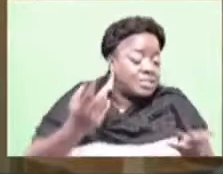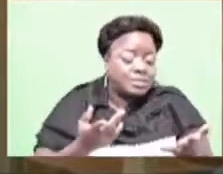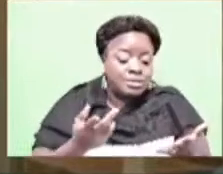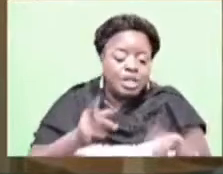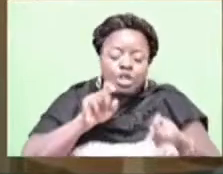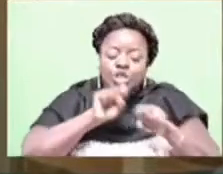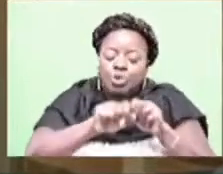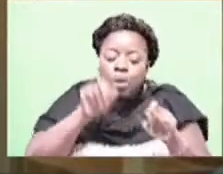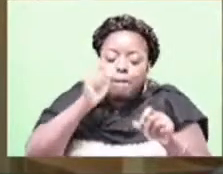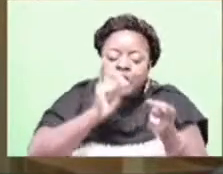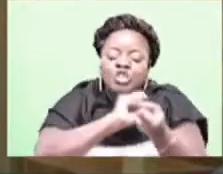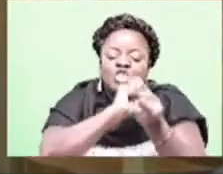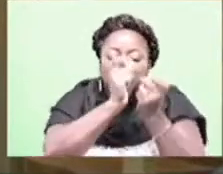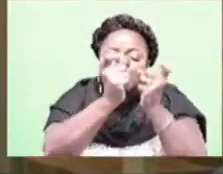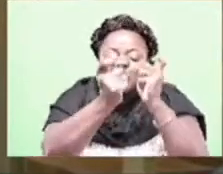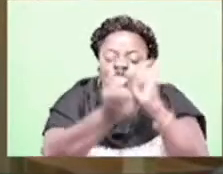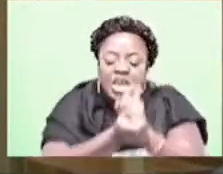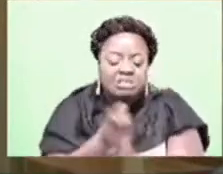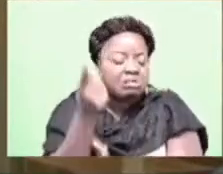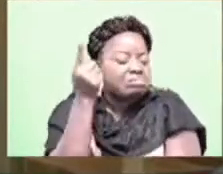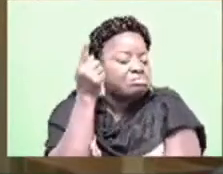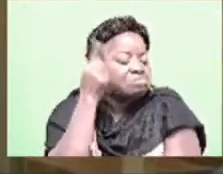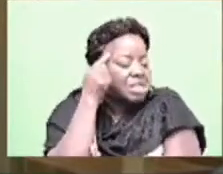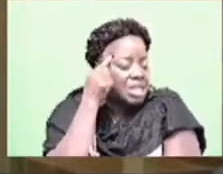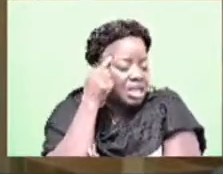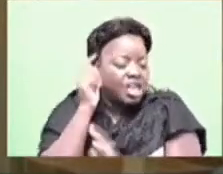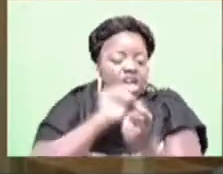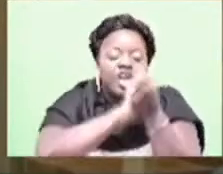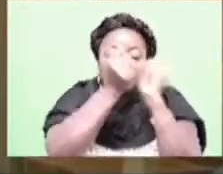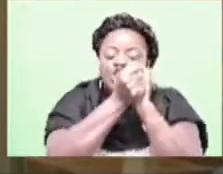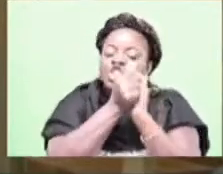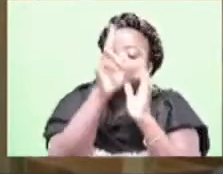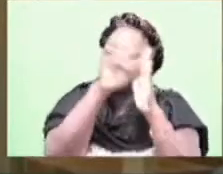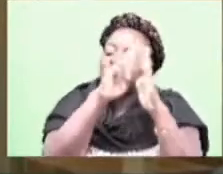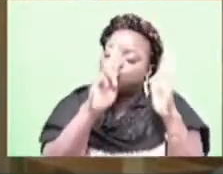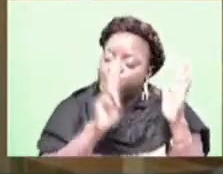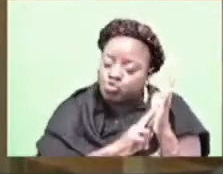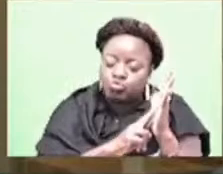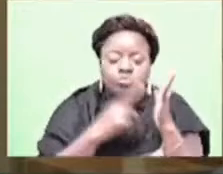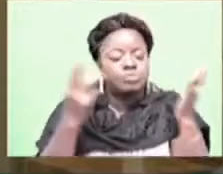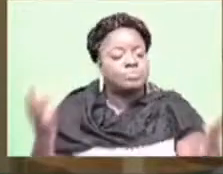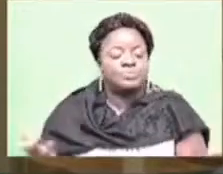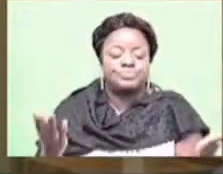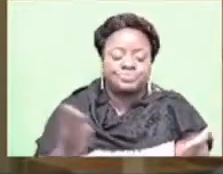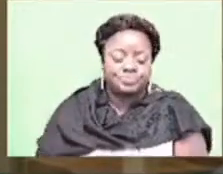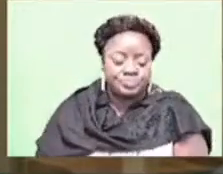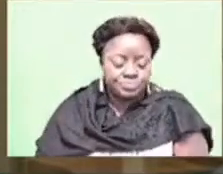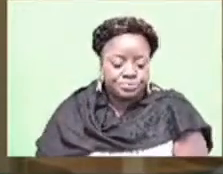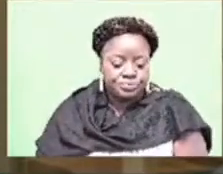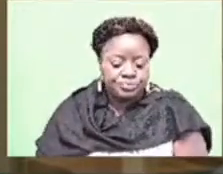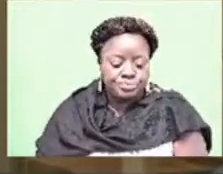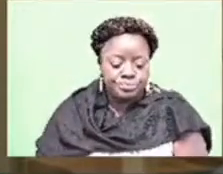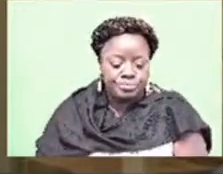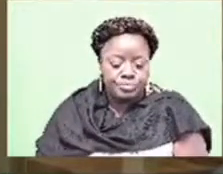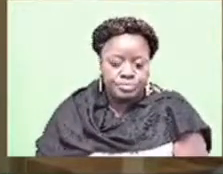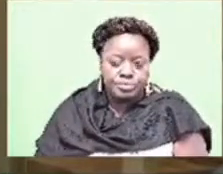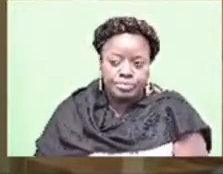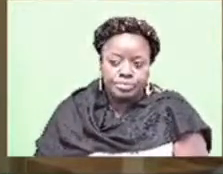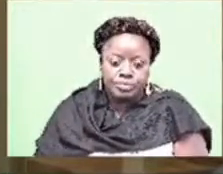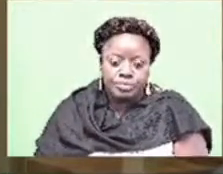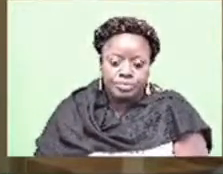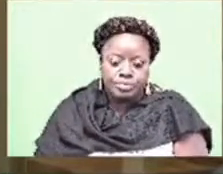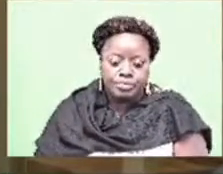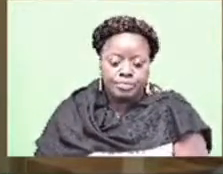protocols and our thinking. Madam Speaker, the Health and Metrics and